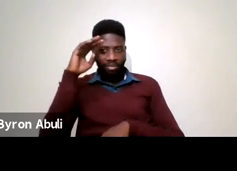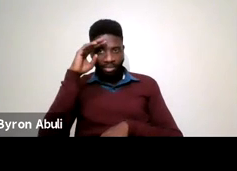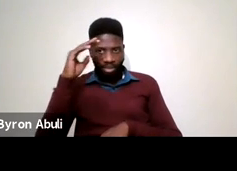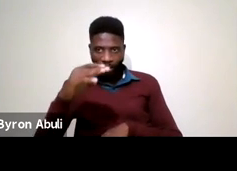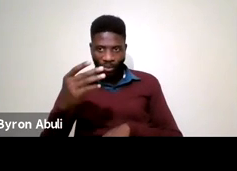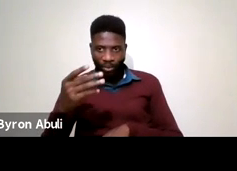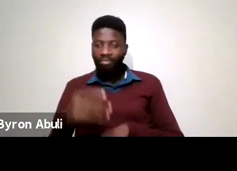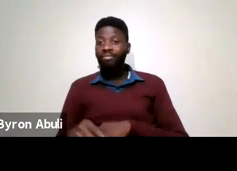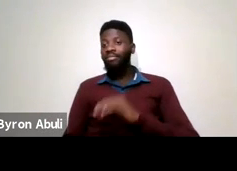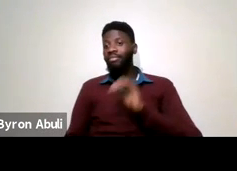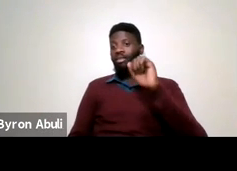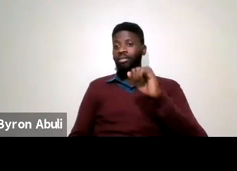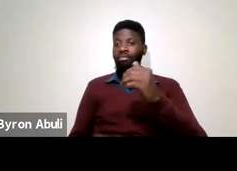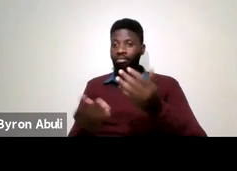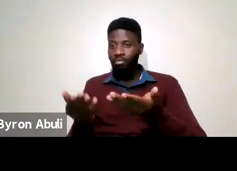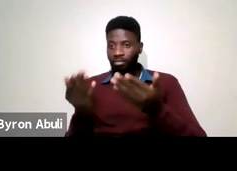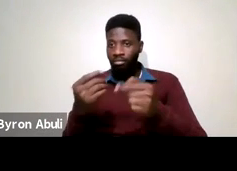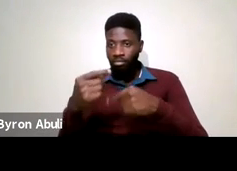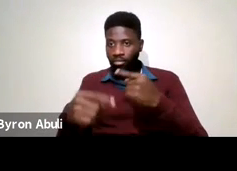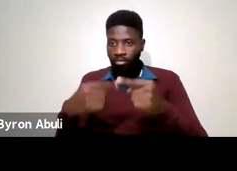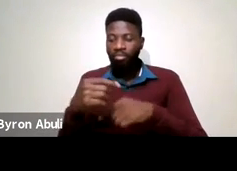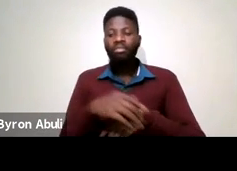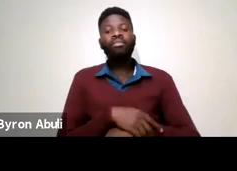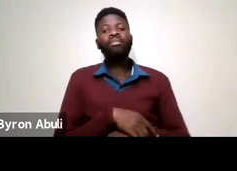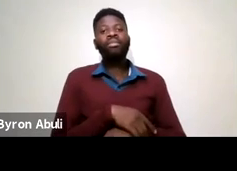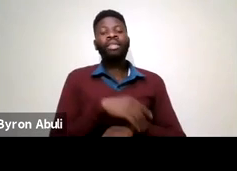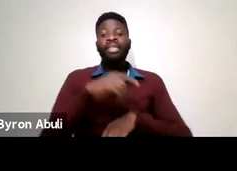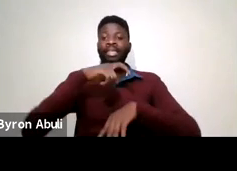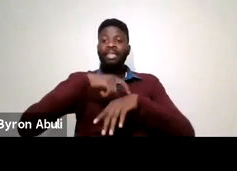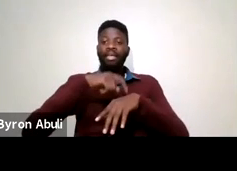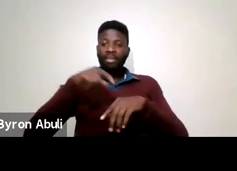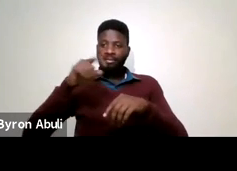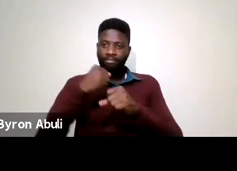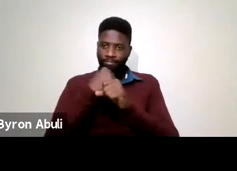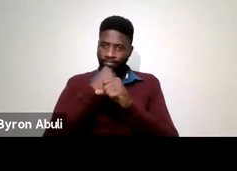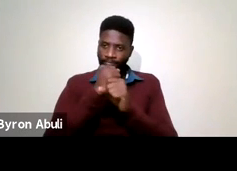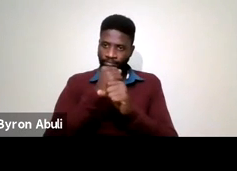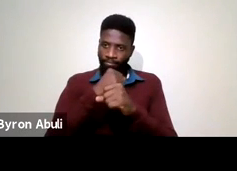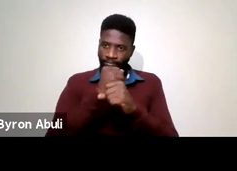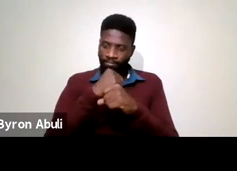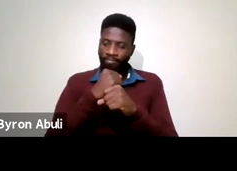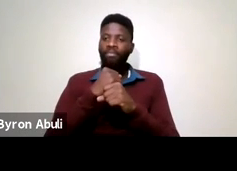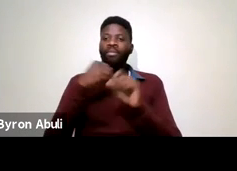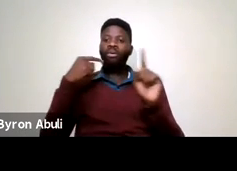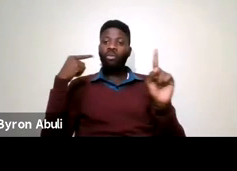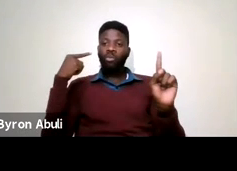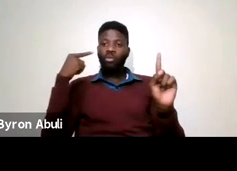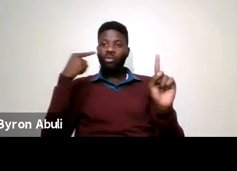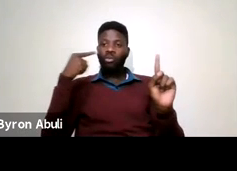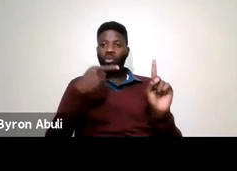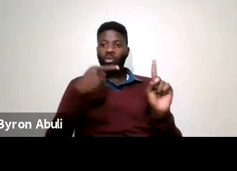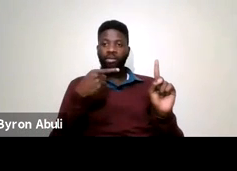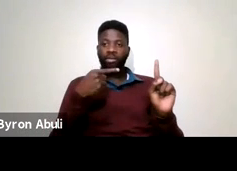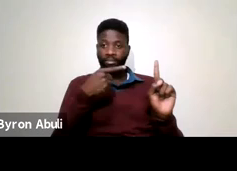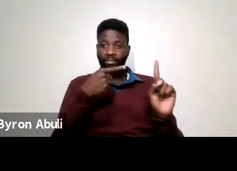please go ahead. While you are making goals, the goal set, actually it makes you to